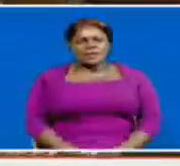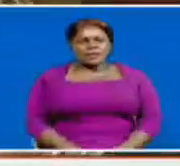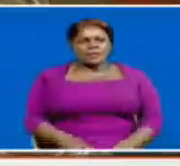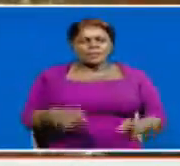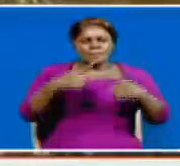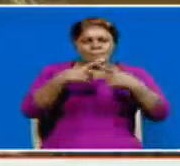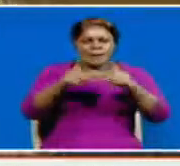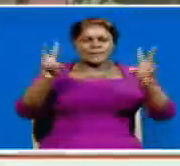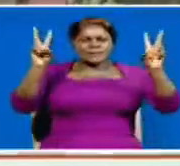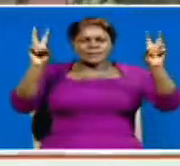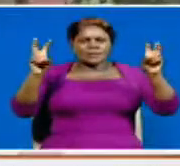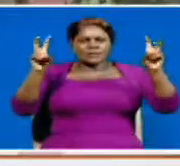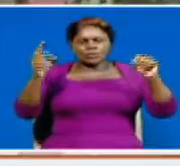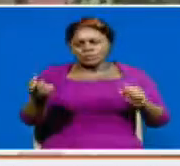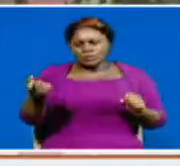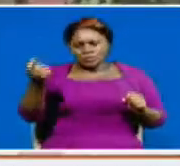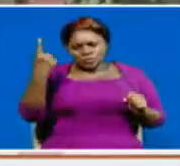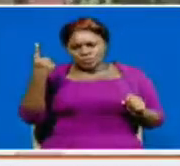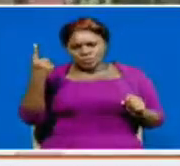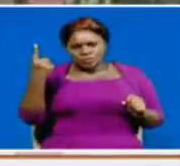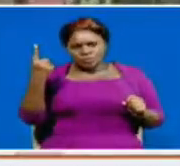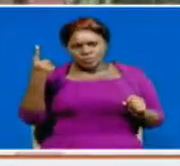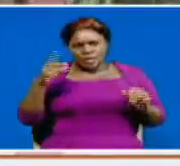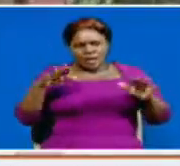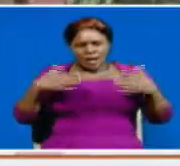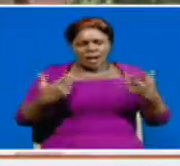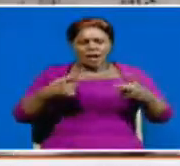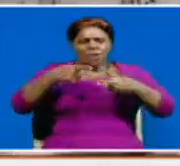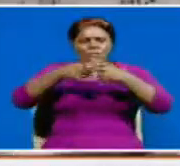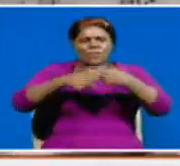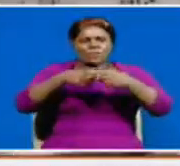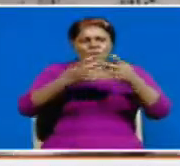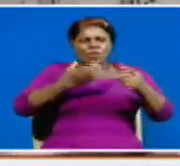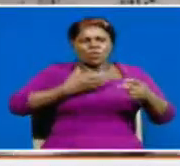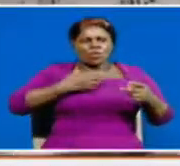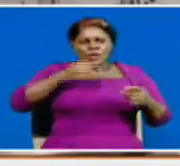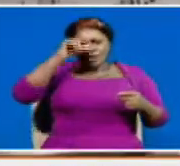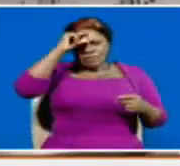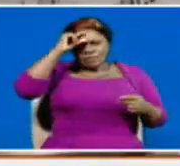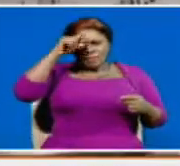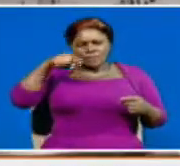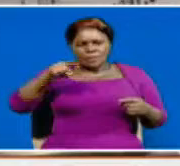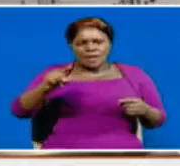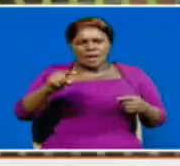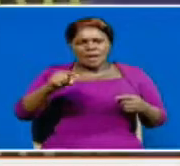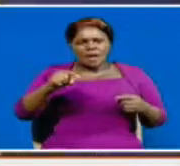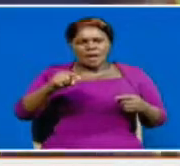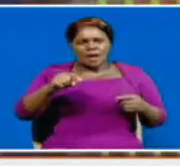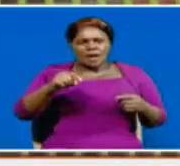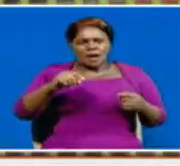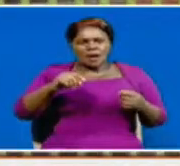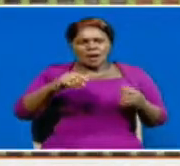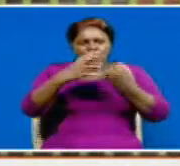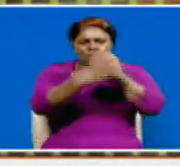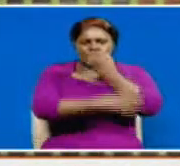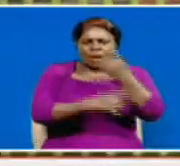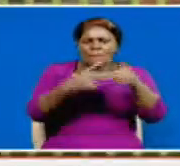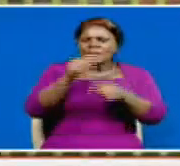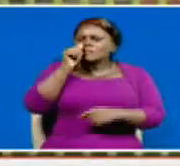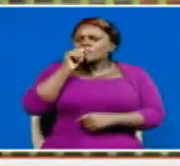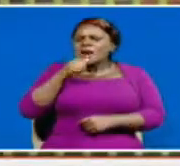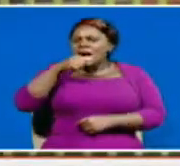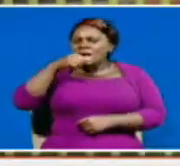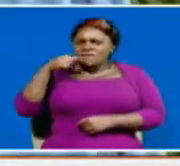Hata hivyo maswali yakaibuka, yani aje viwanda vinavyomilikiwa na serikali ndivyo vinavyochechemea huku vile vya